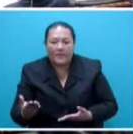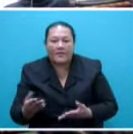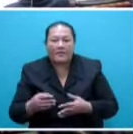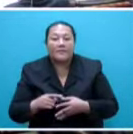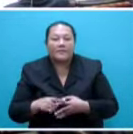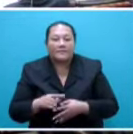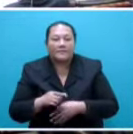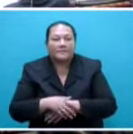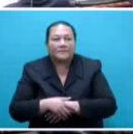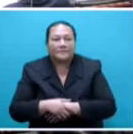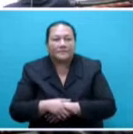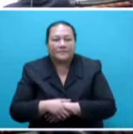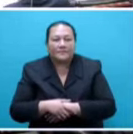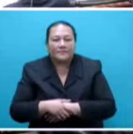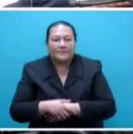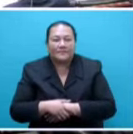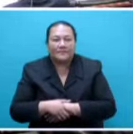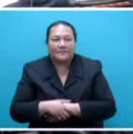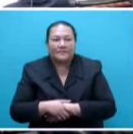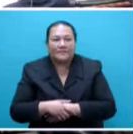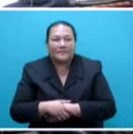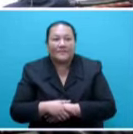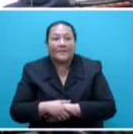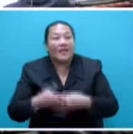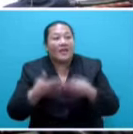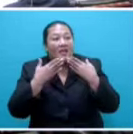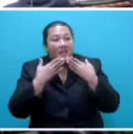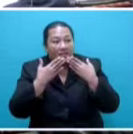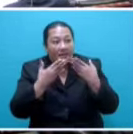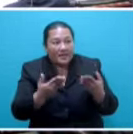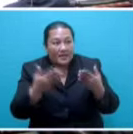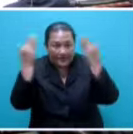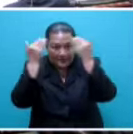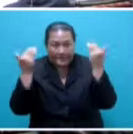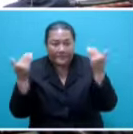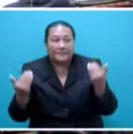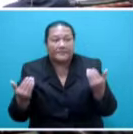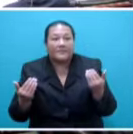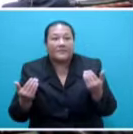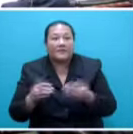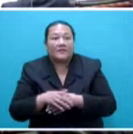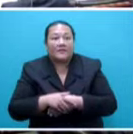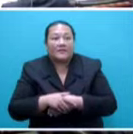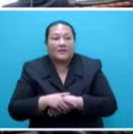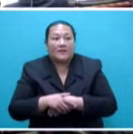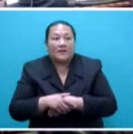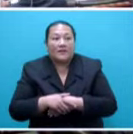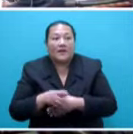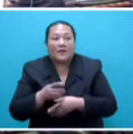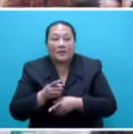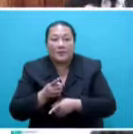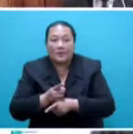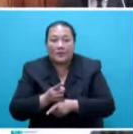Lynda Tabuya, you have the floor. Thank you, Honourable Speaker. I just wish to contribute to the motion before the House on the draft sitting